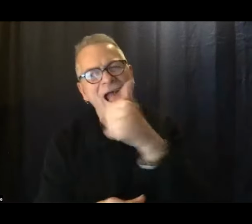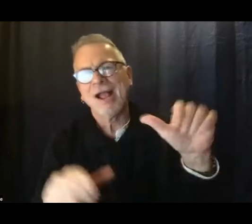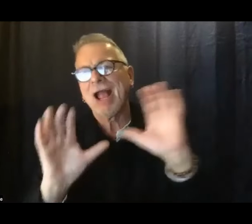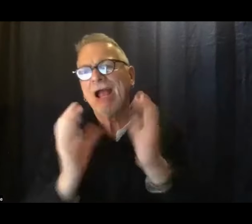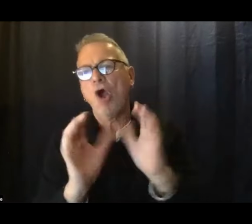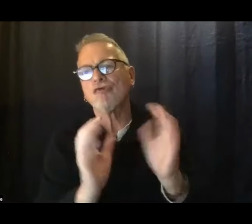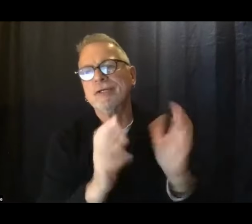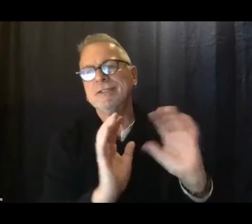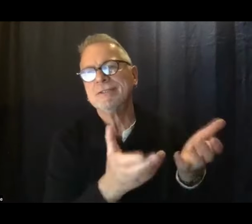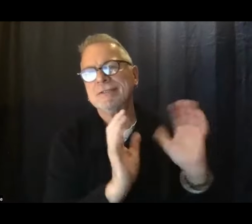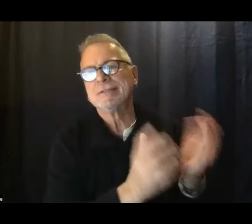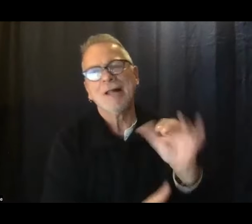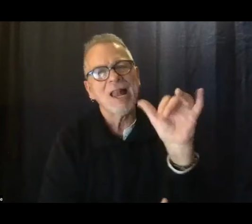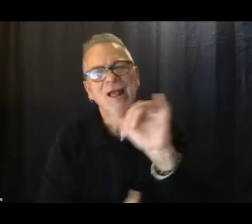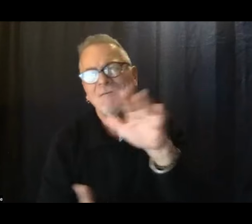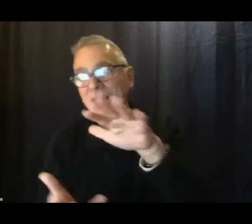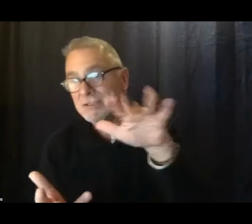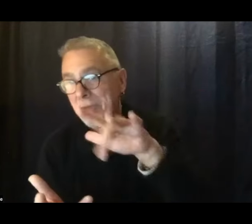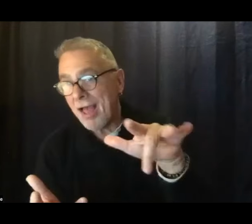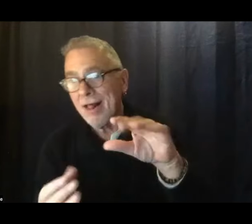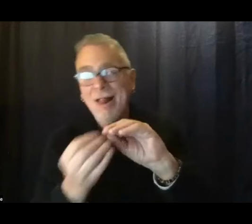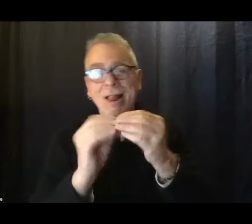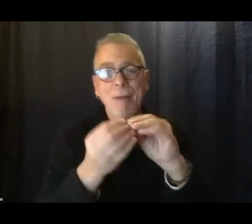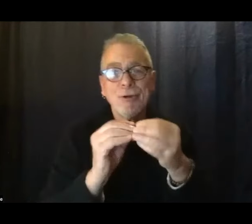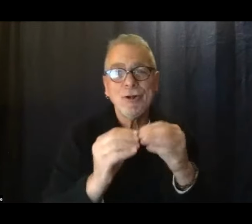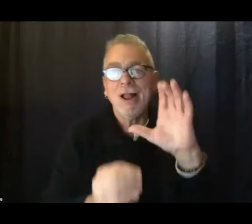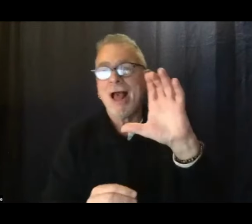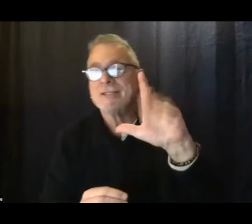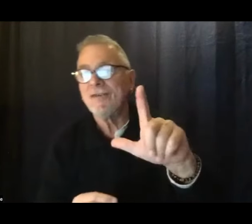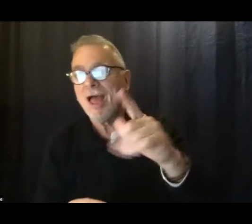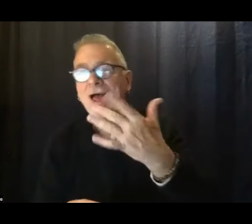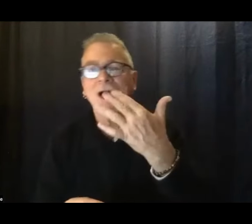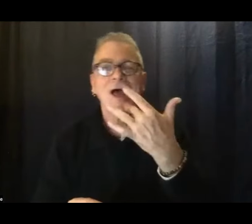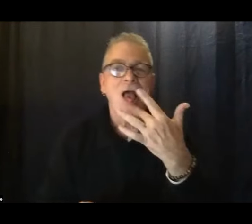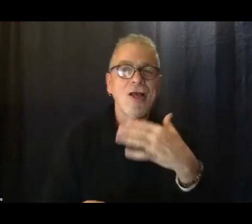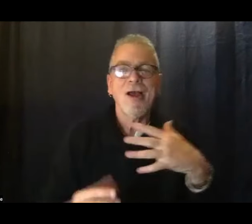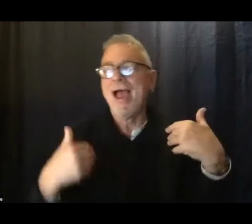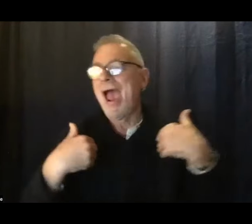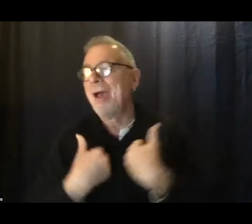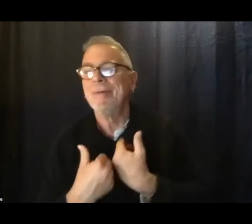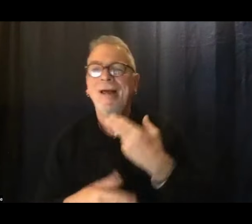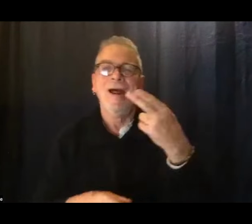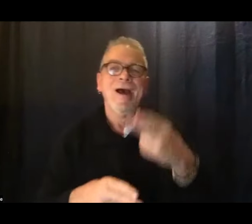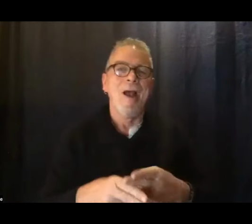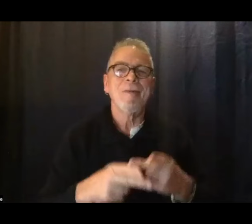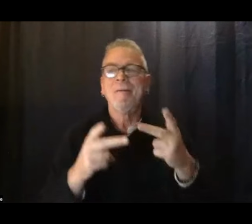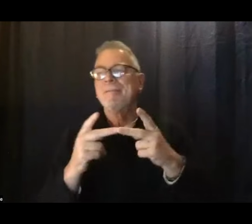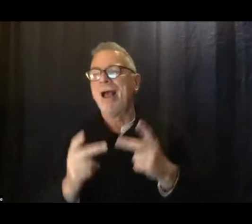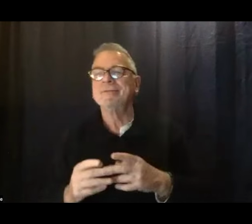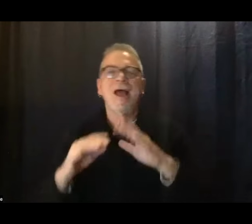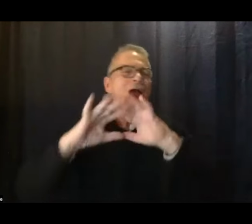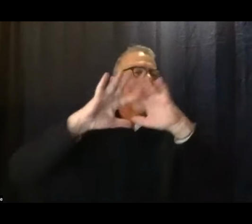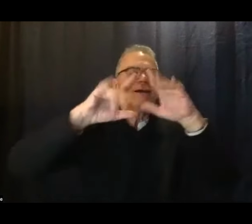apply to all of the language, all categories of the language, fingerspelling, numbers, classifiers,